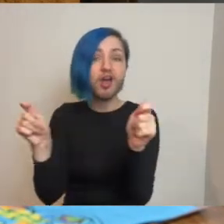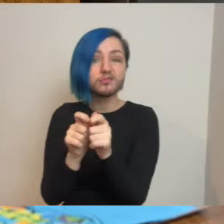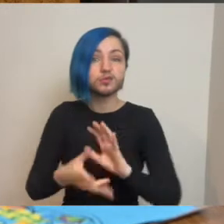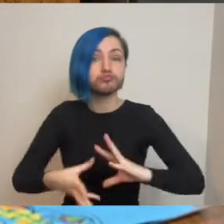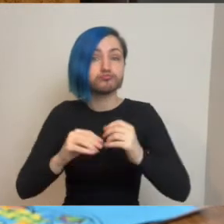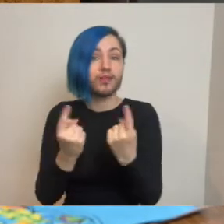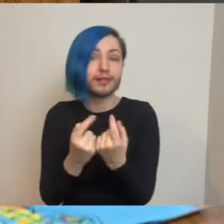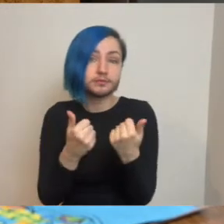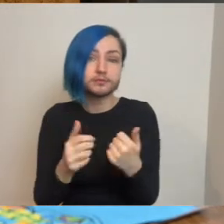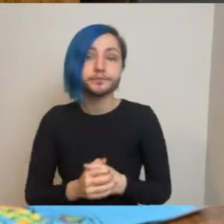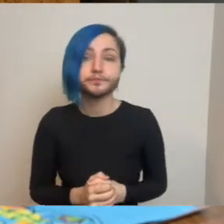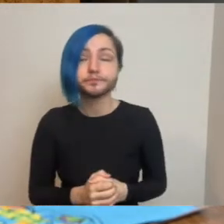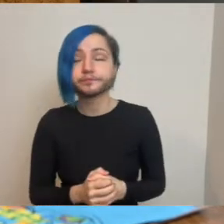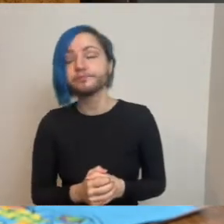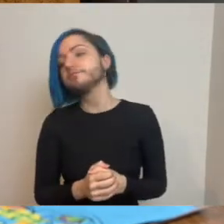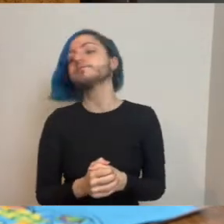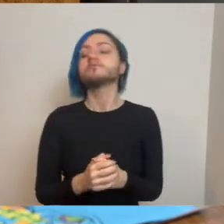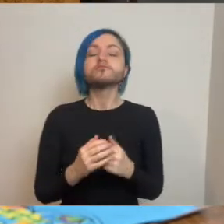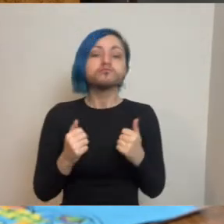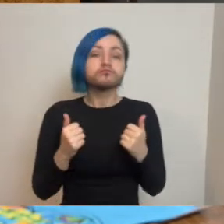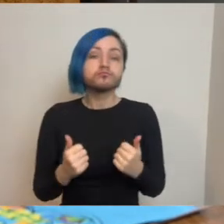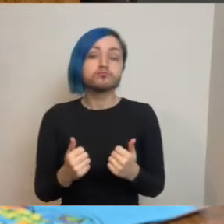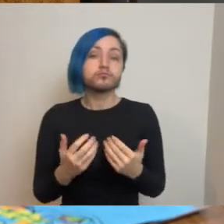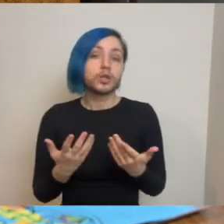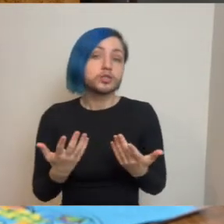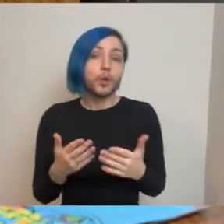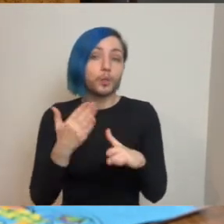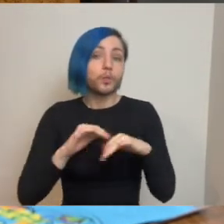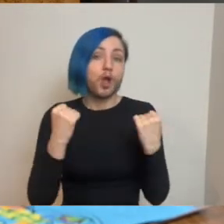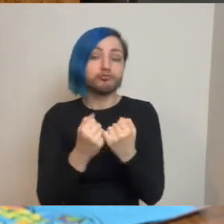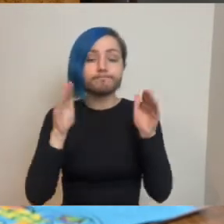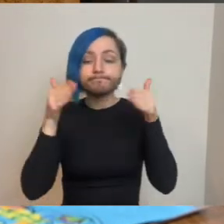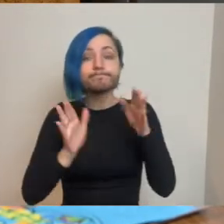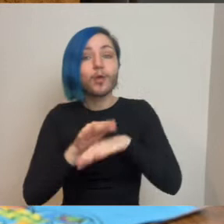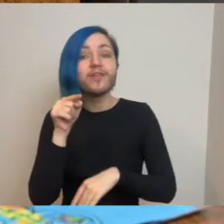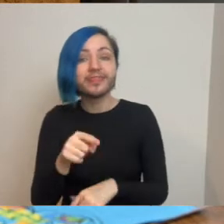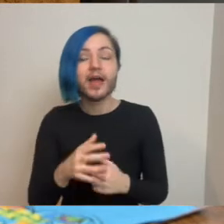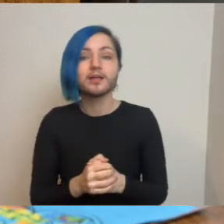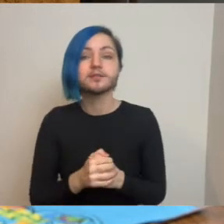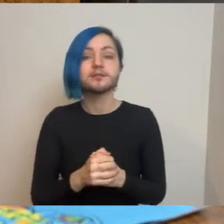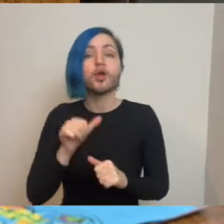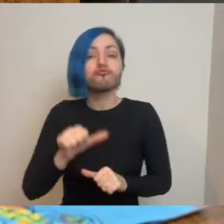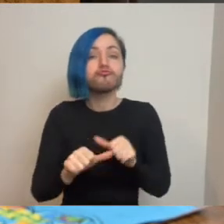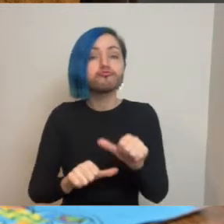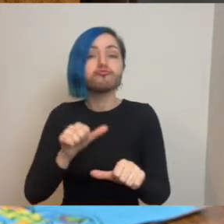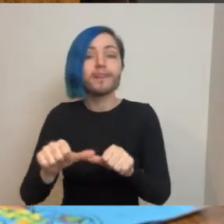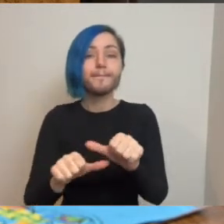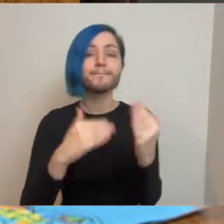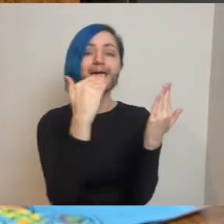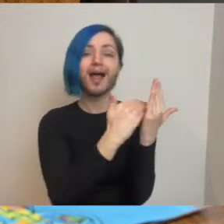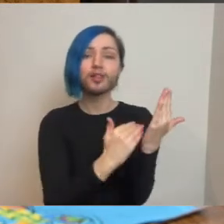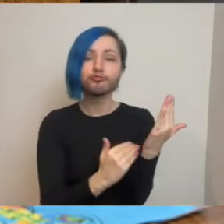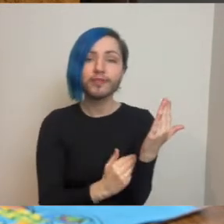things. And so that's what this workshop is about. Rhythm,